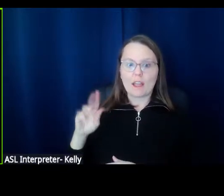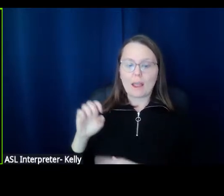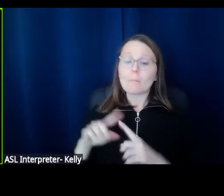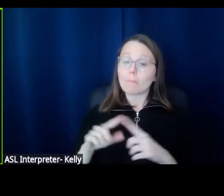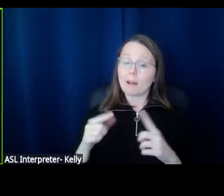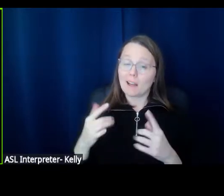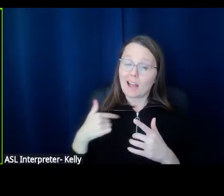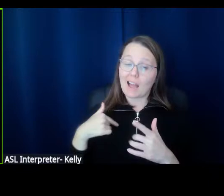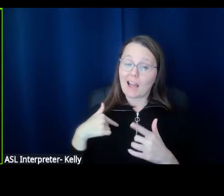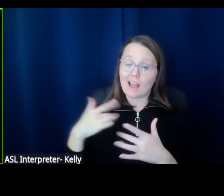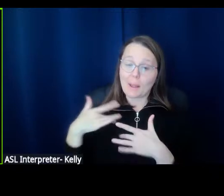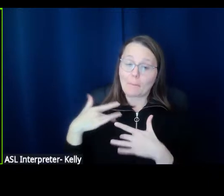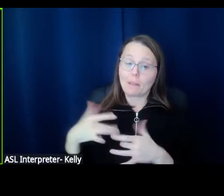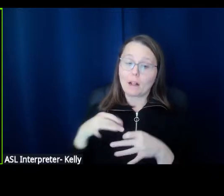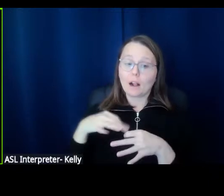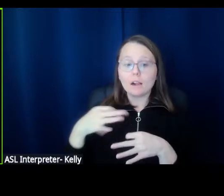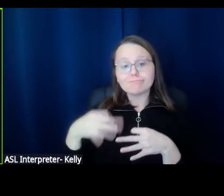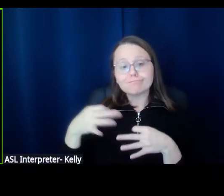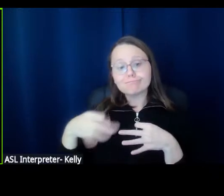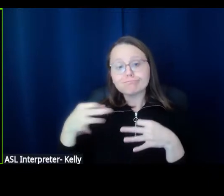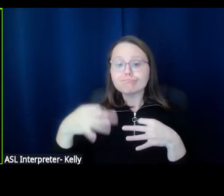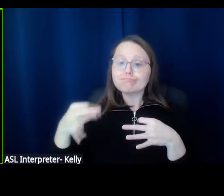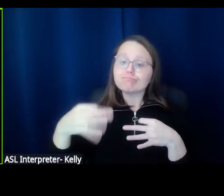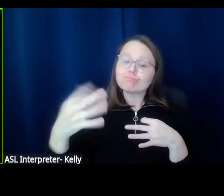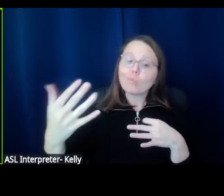procrastinator, so I like to